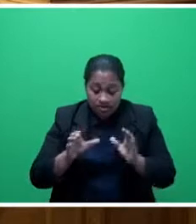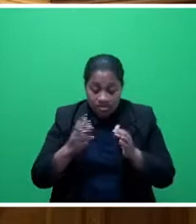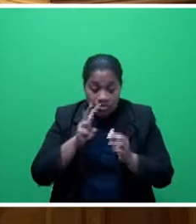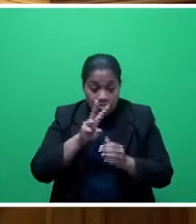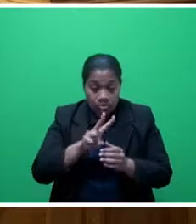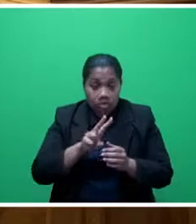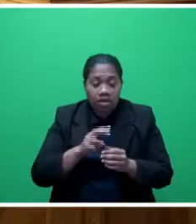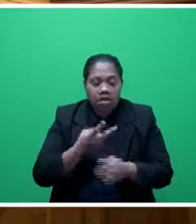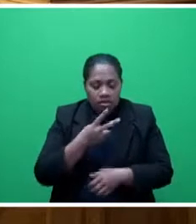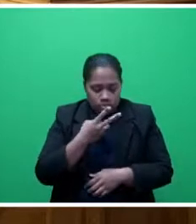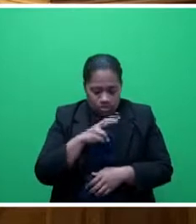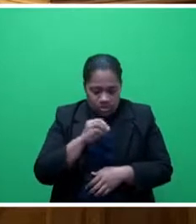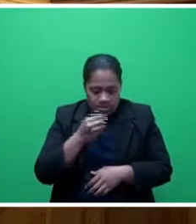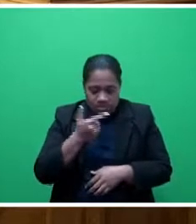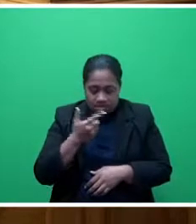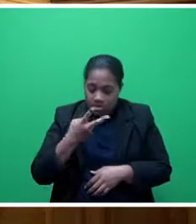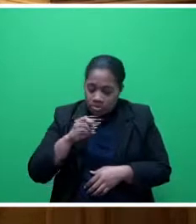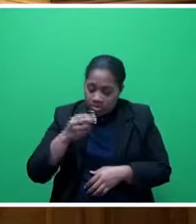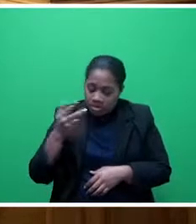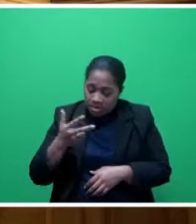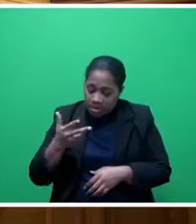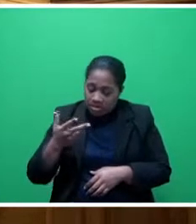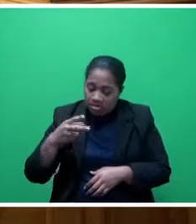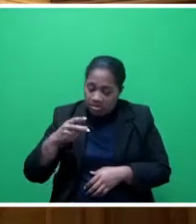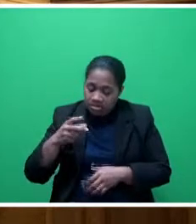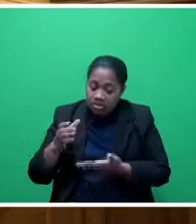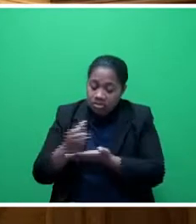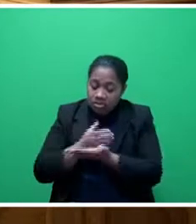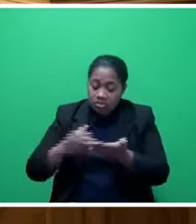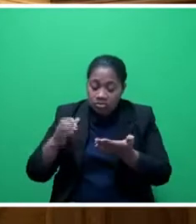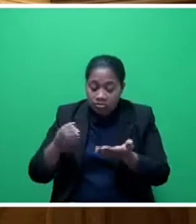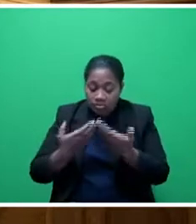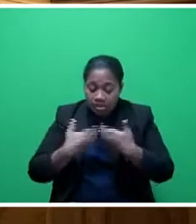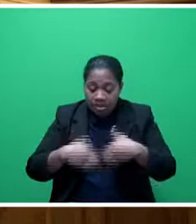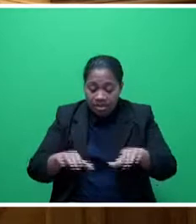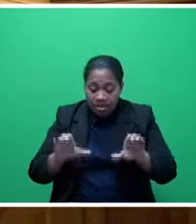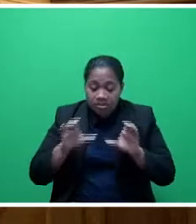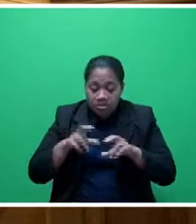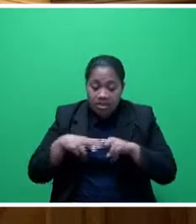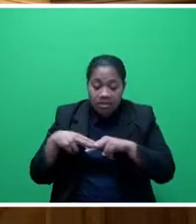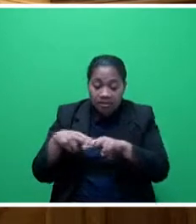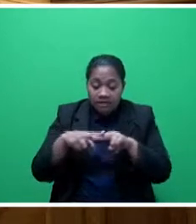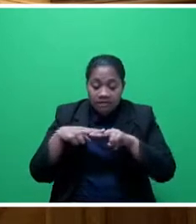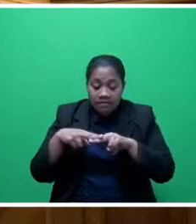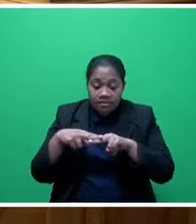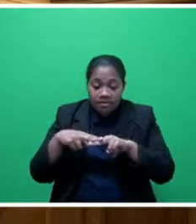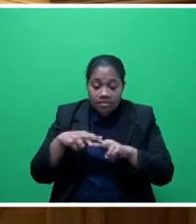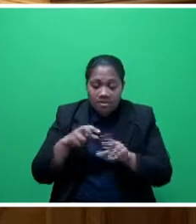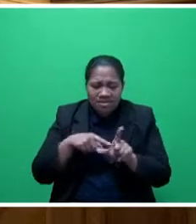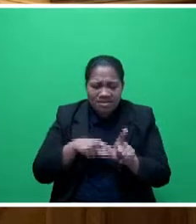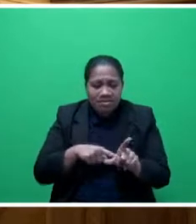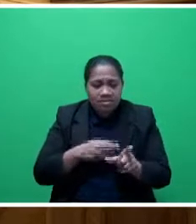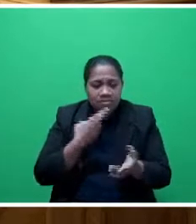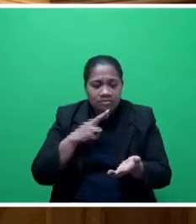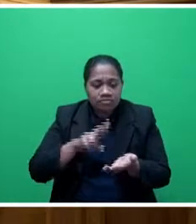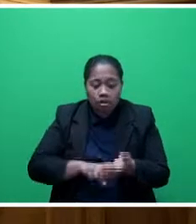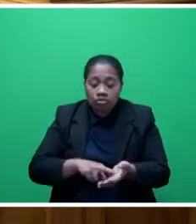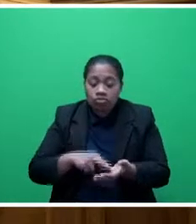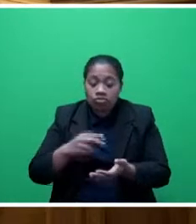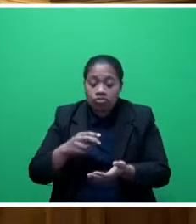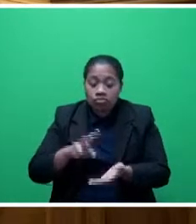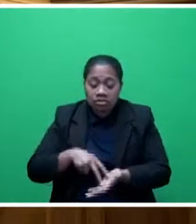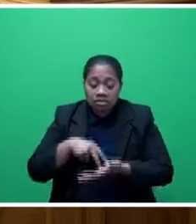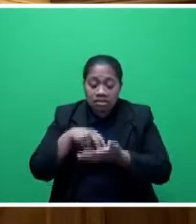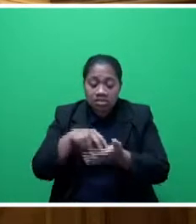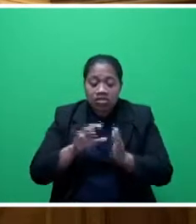the 2017-2018 Consumer Council of Fiji Annual Report to the Standing Committee on